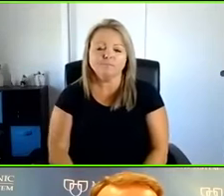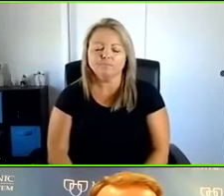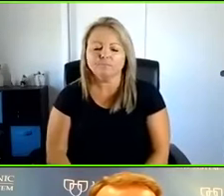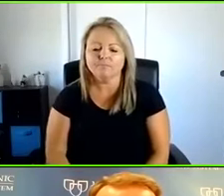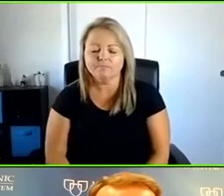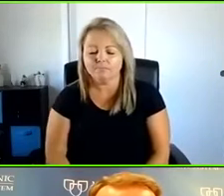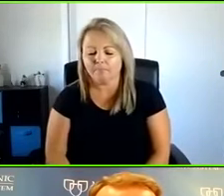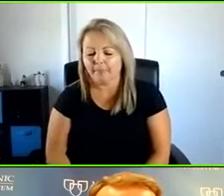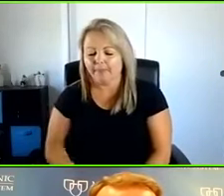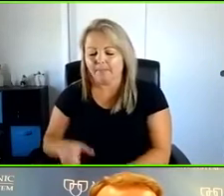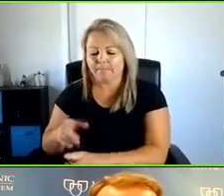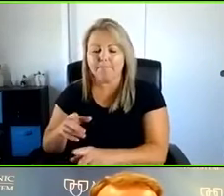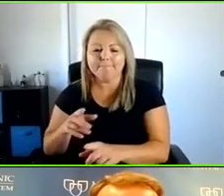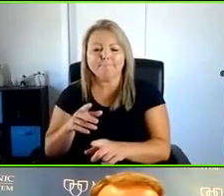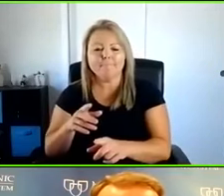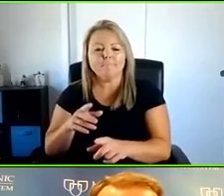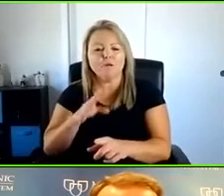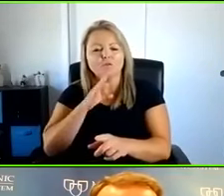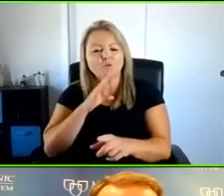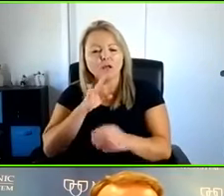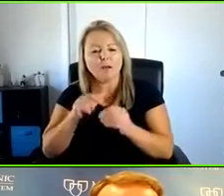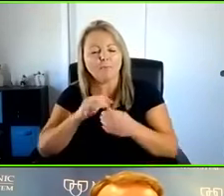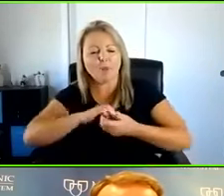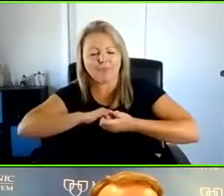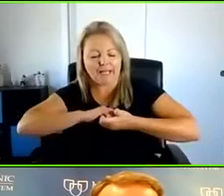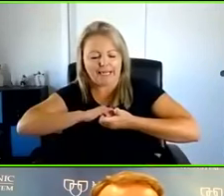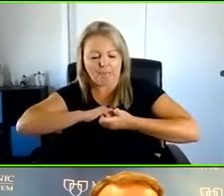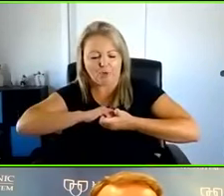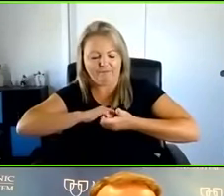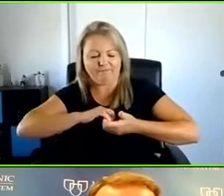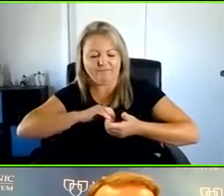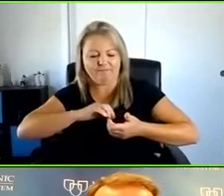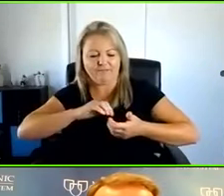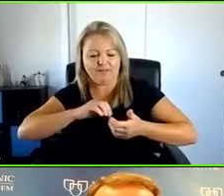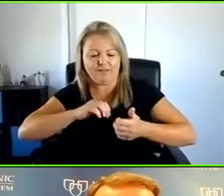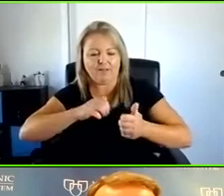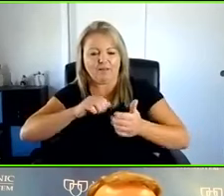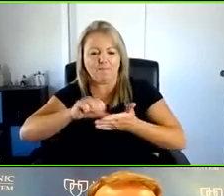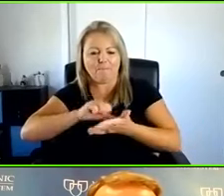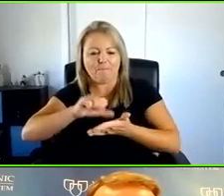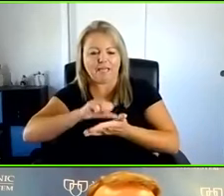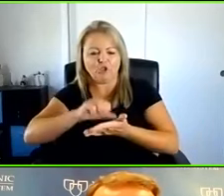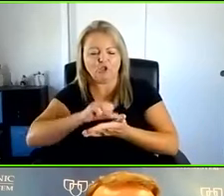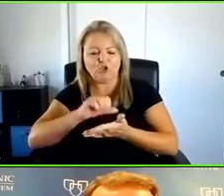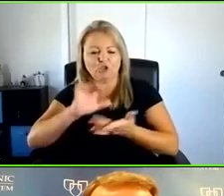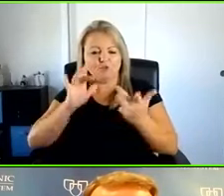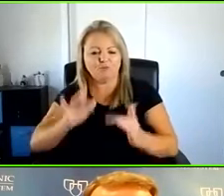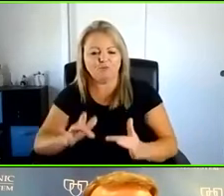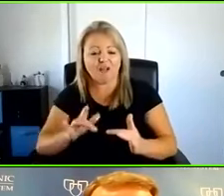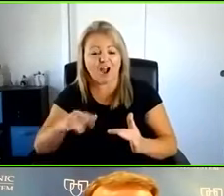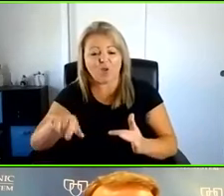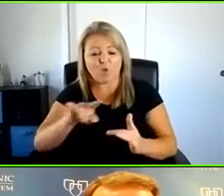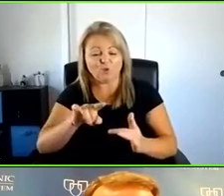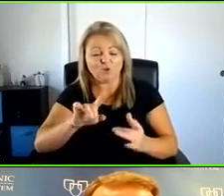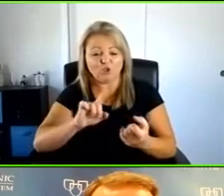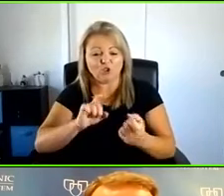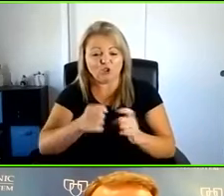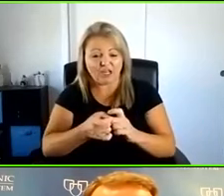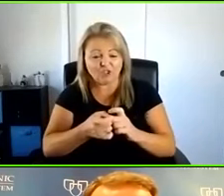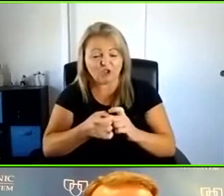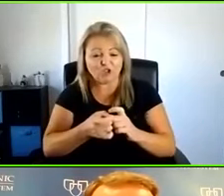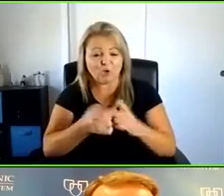Getting back to the collaborative page, the guidance page of that, are these things ever going to change? I mean, wear a mask, 6 foot